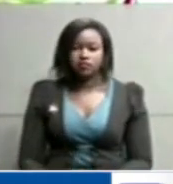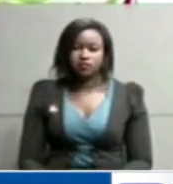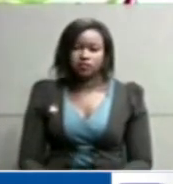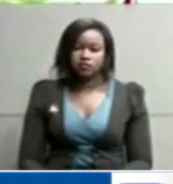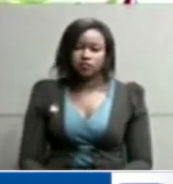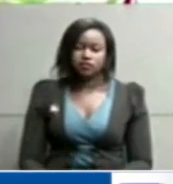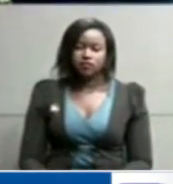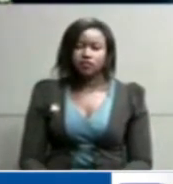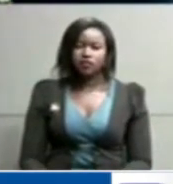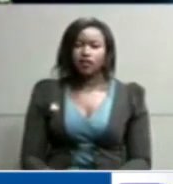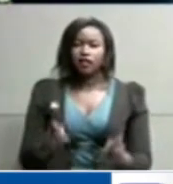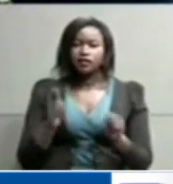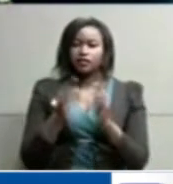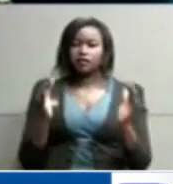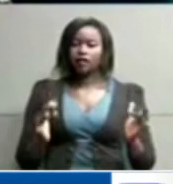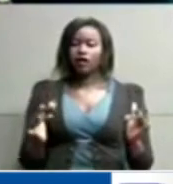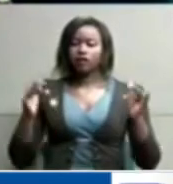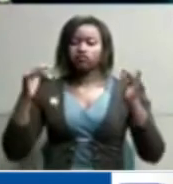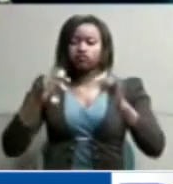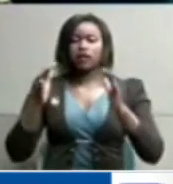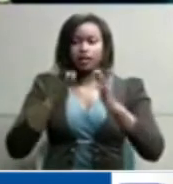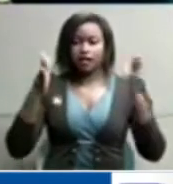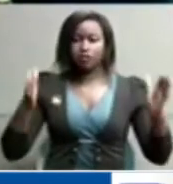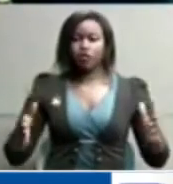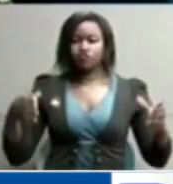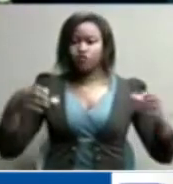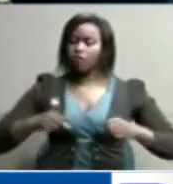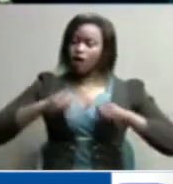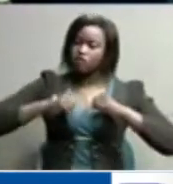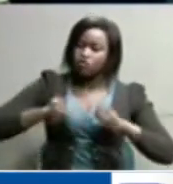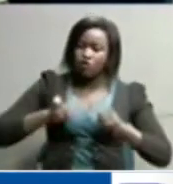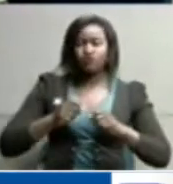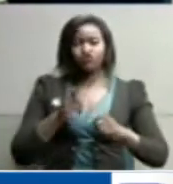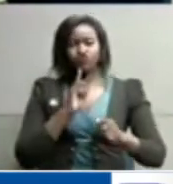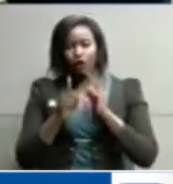these conference tables where the big men and women are talking,